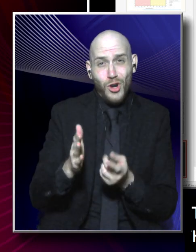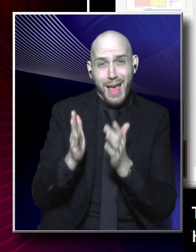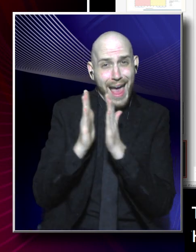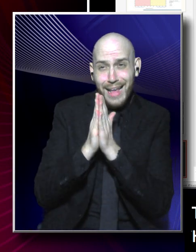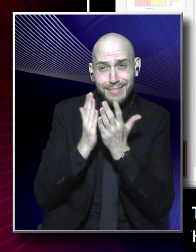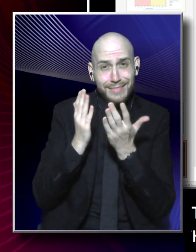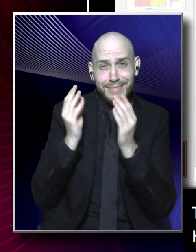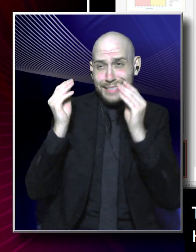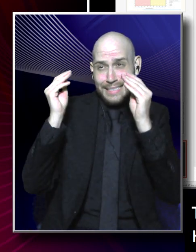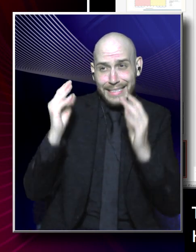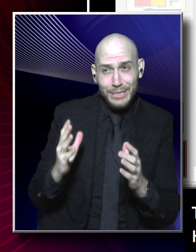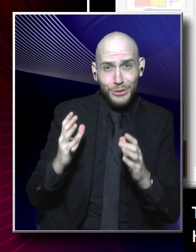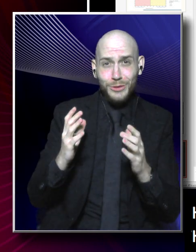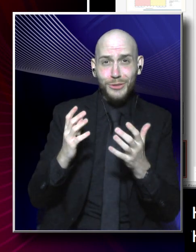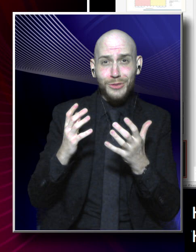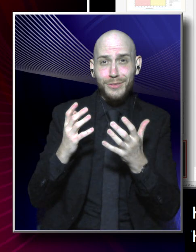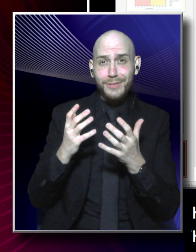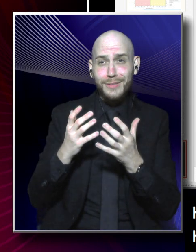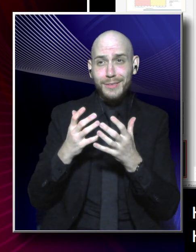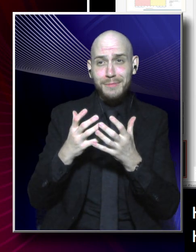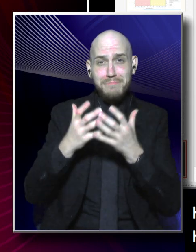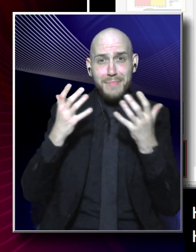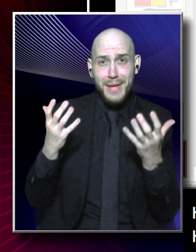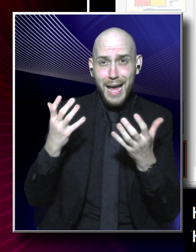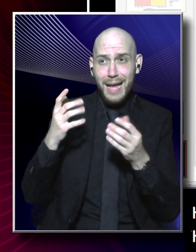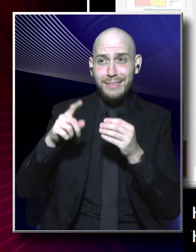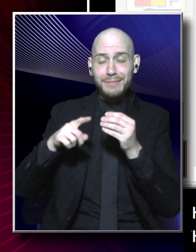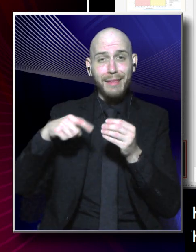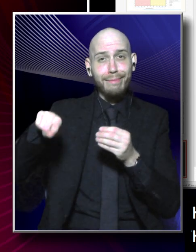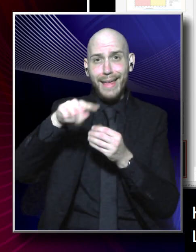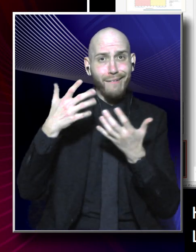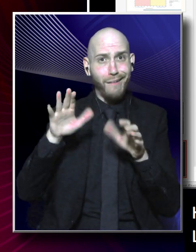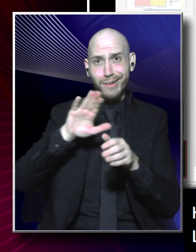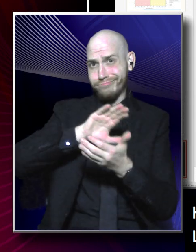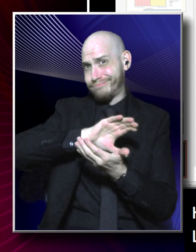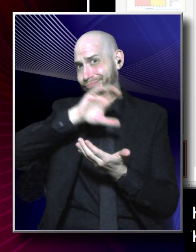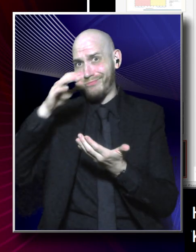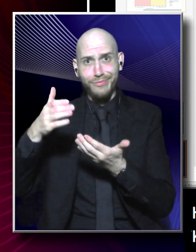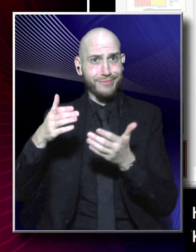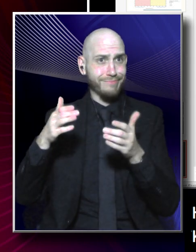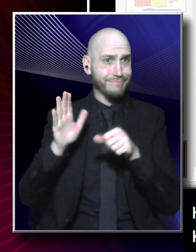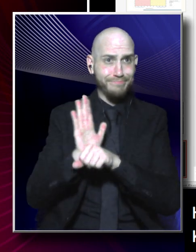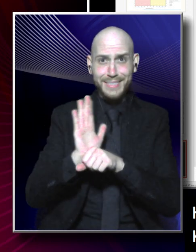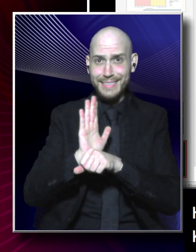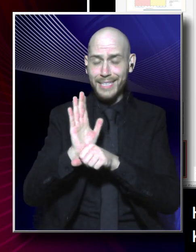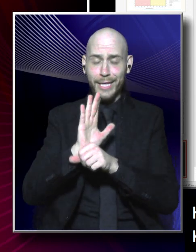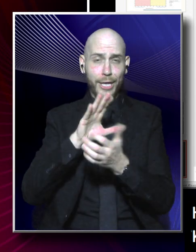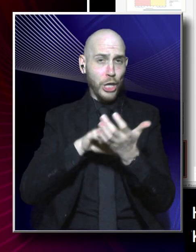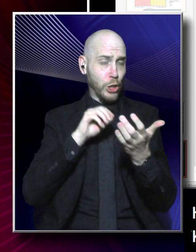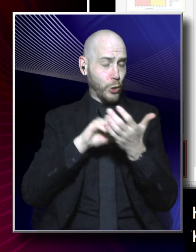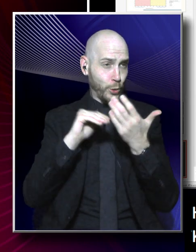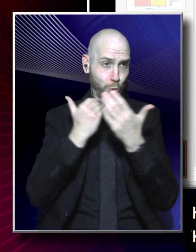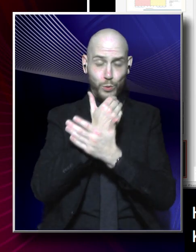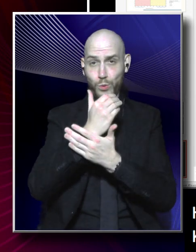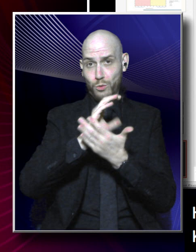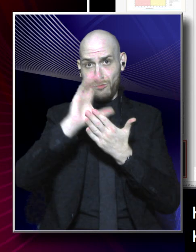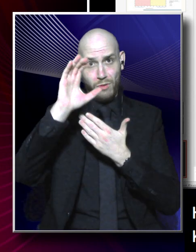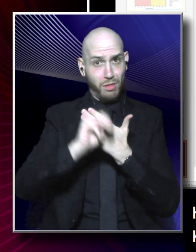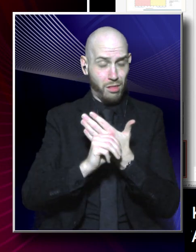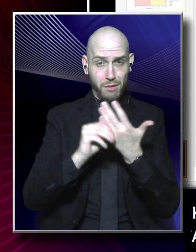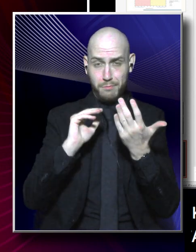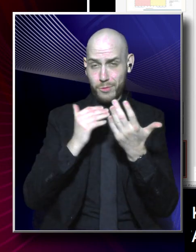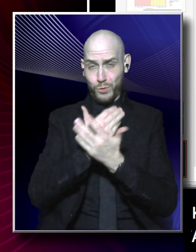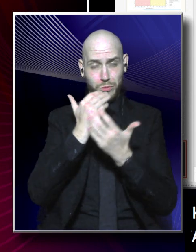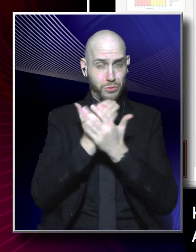on their plates with learning the new ELA curriculum, learning the new behavior curriculum, and learning how to analyze